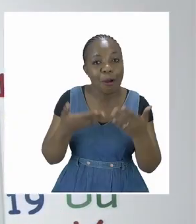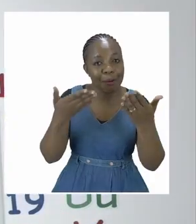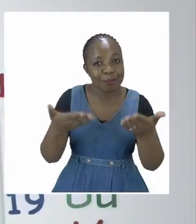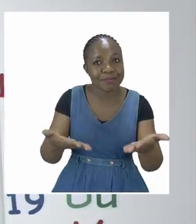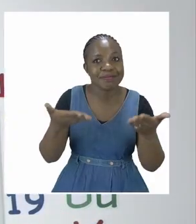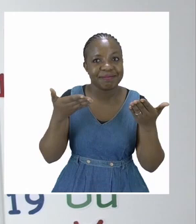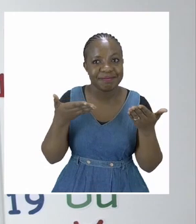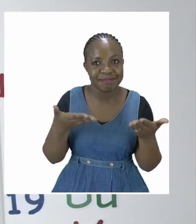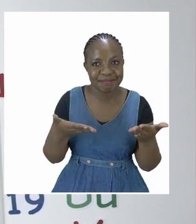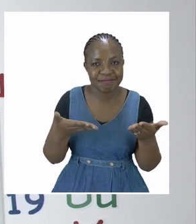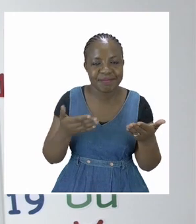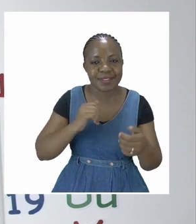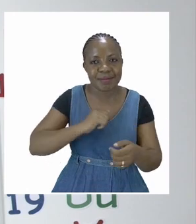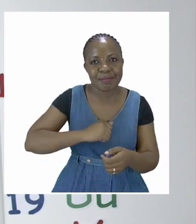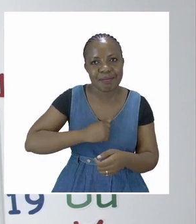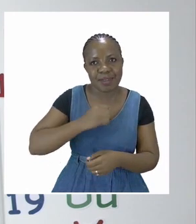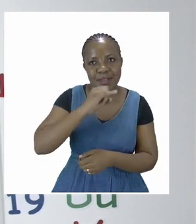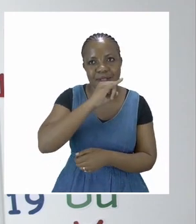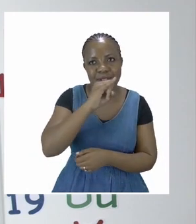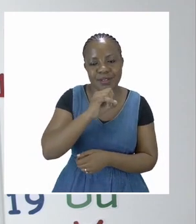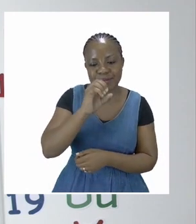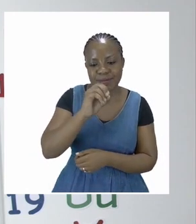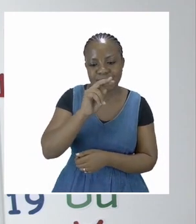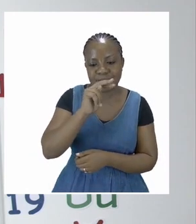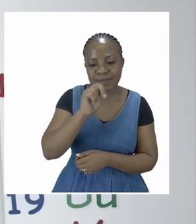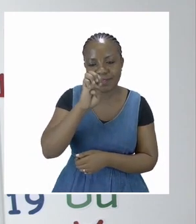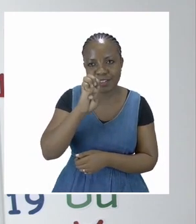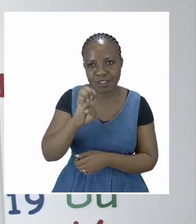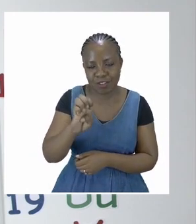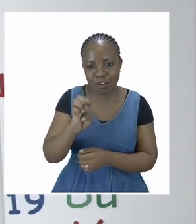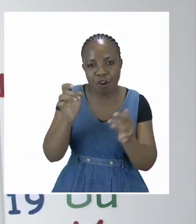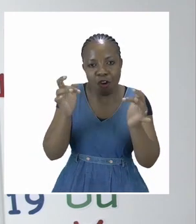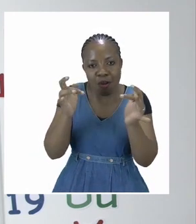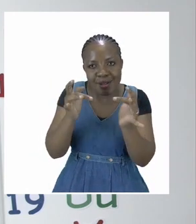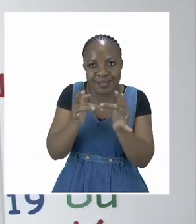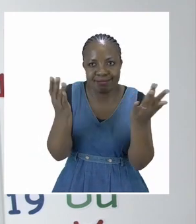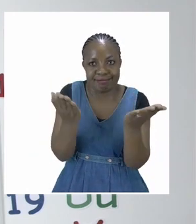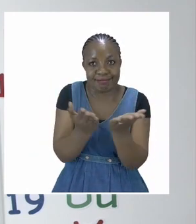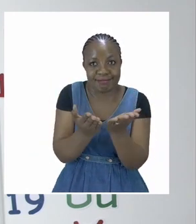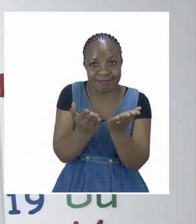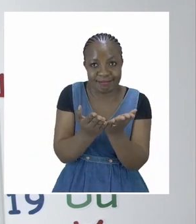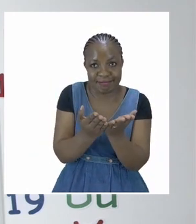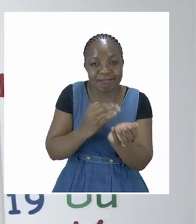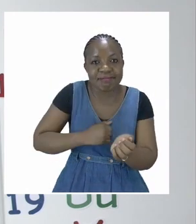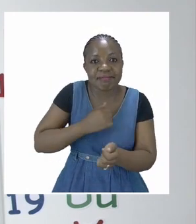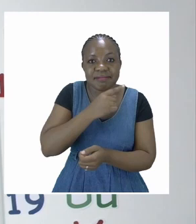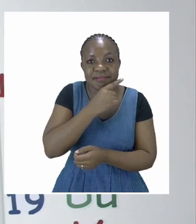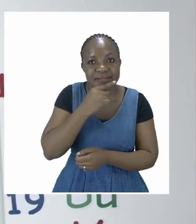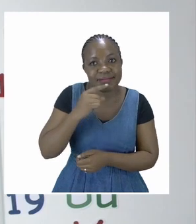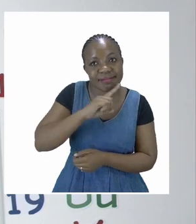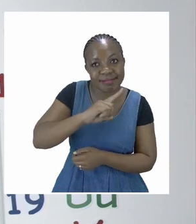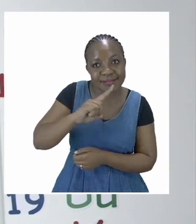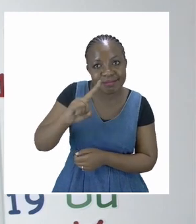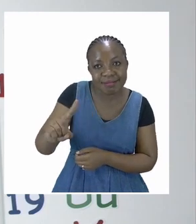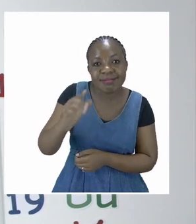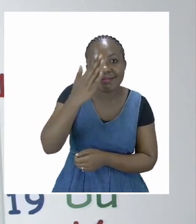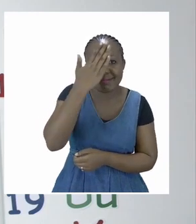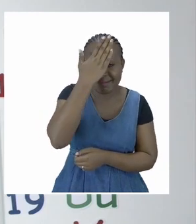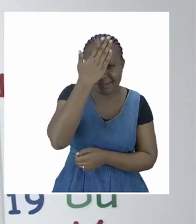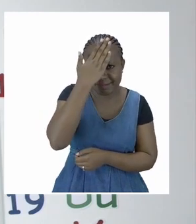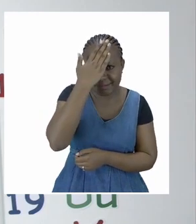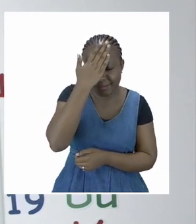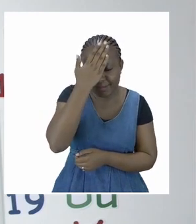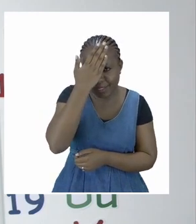Welcome to My Zone Online School. My name is Teacher Mutsa. Get your education